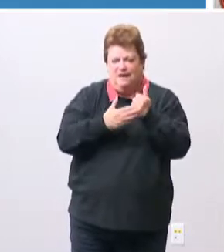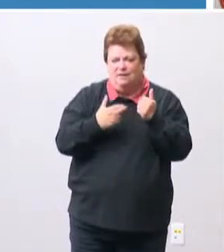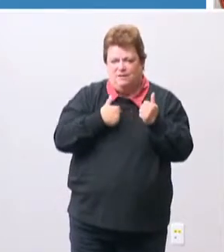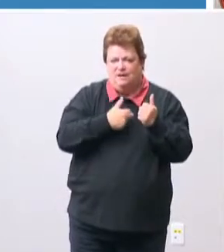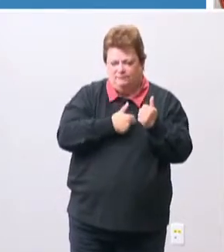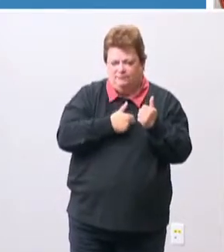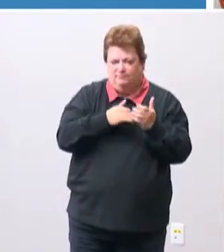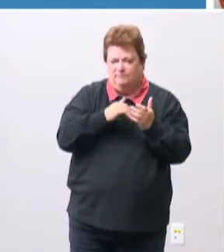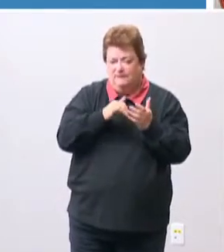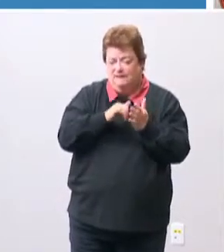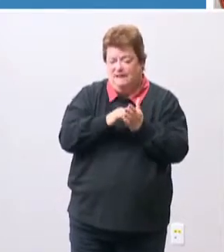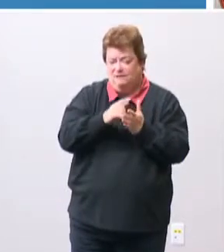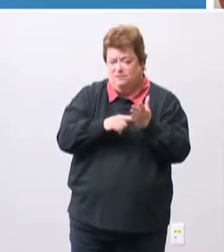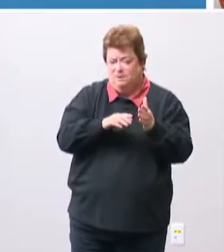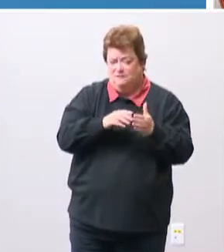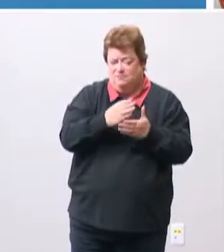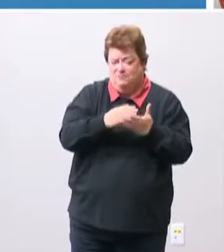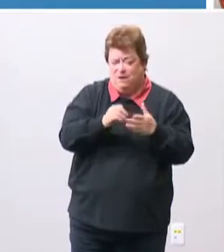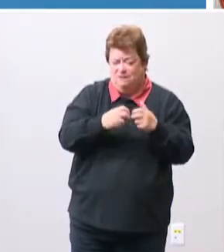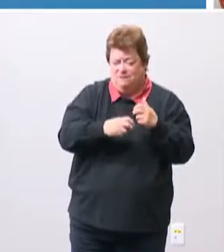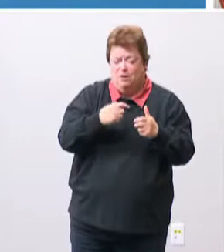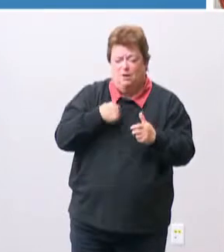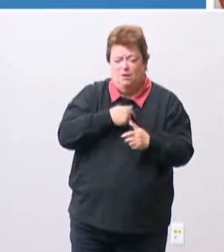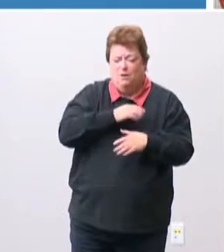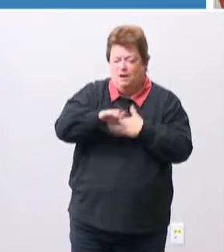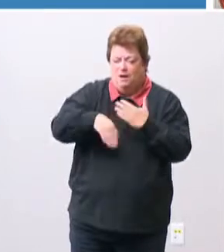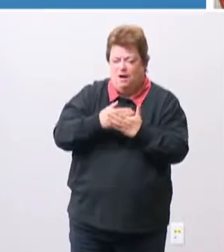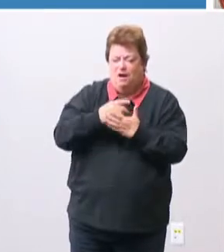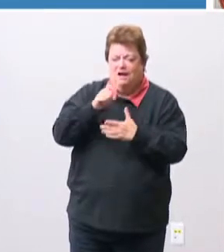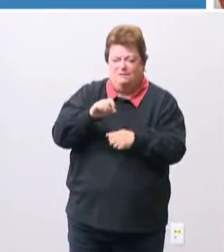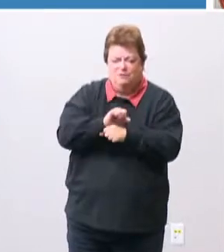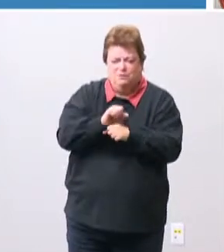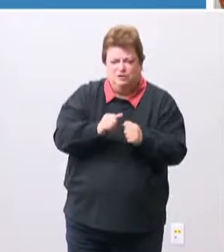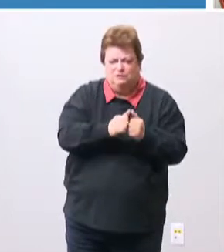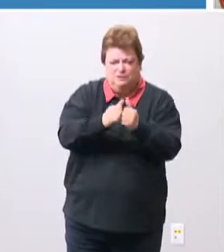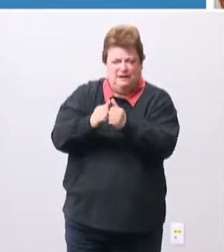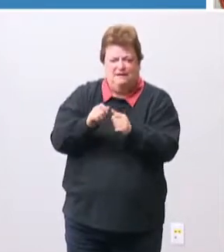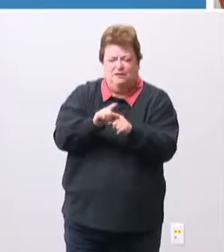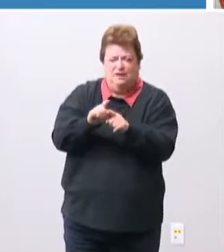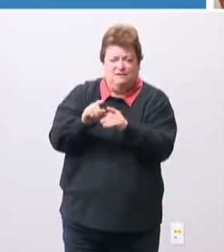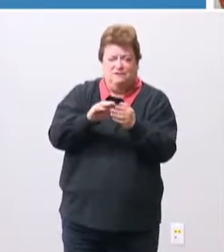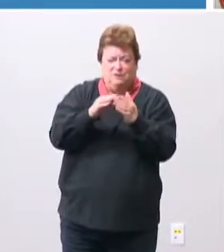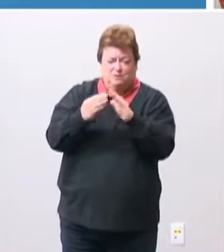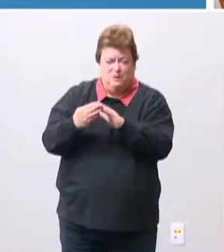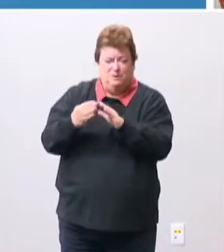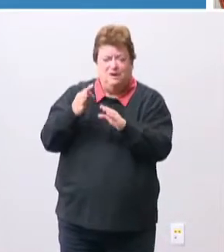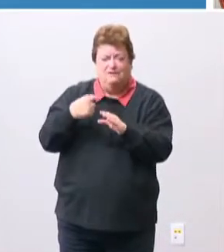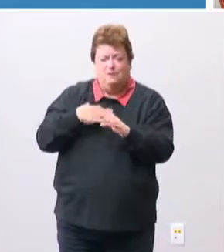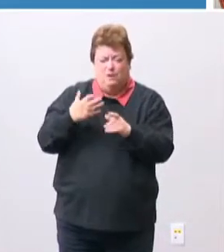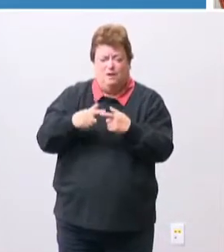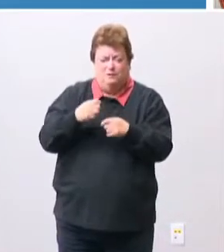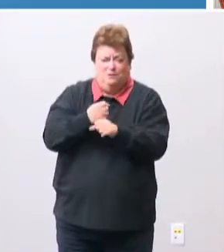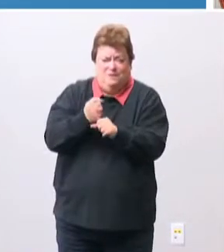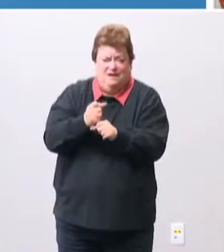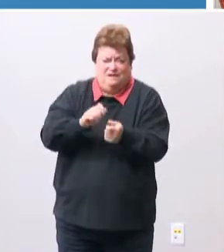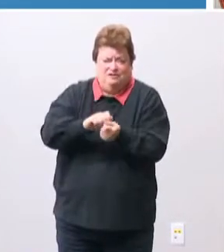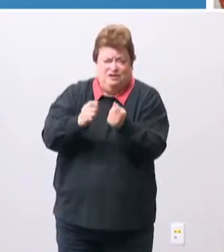what's part of the problem. We all have to work together as a community if we're going to make the change that we need to make.